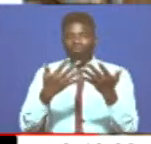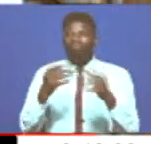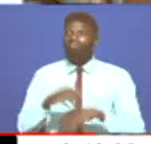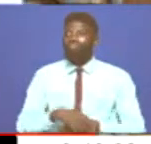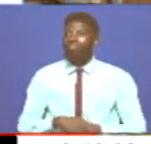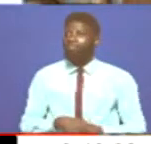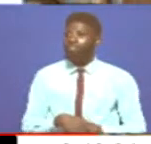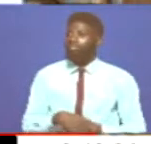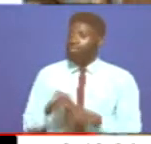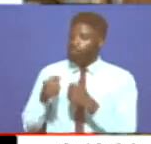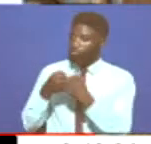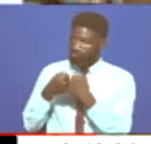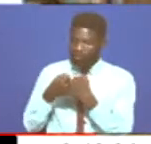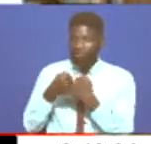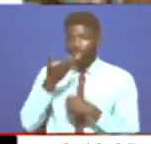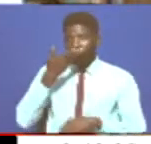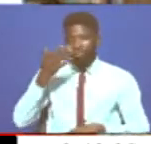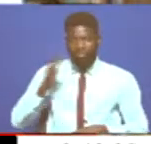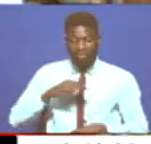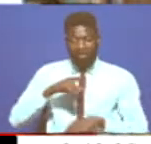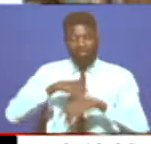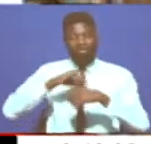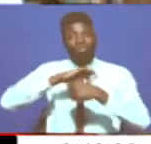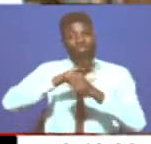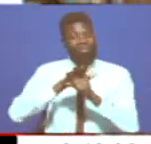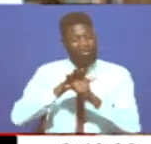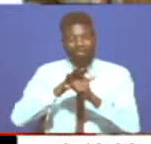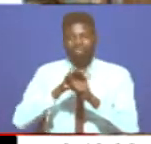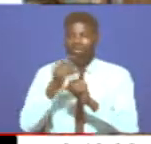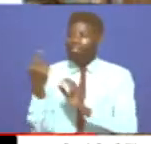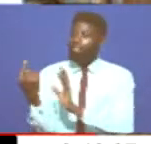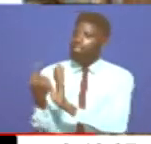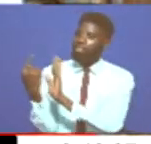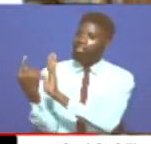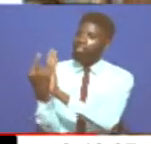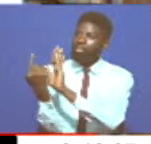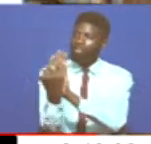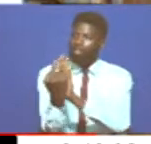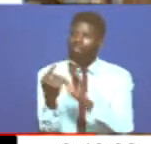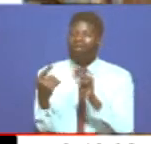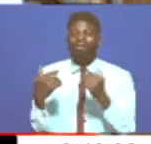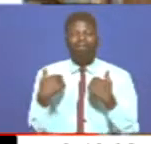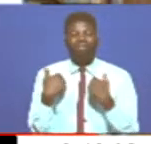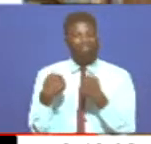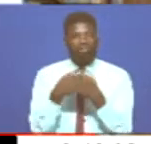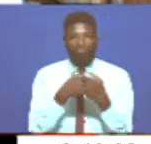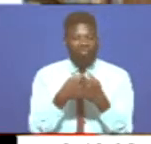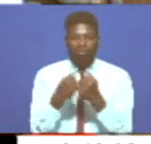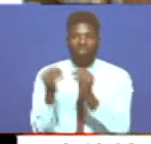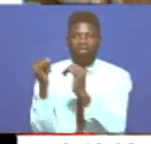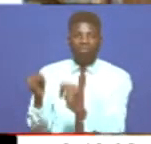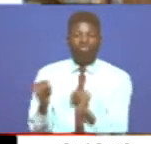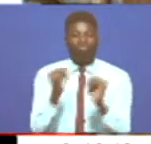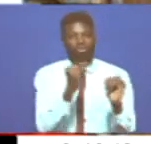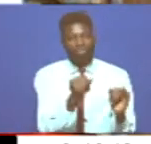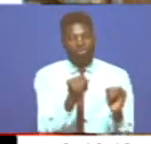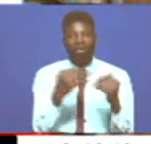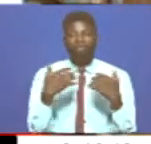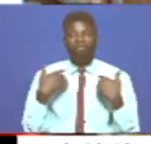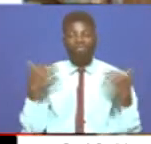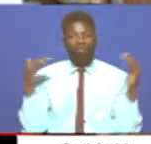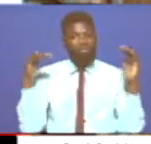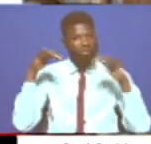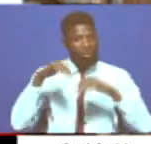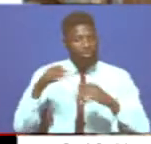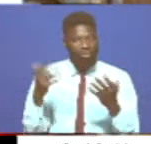is it has been, during the COVID period, it has been very lonely. And they've gone through challenges individually, and they've not had forums whereby they